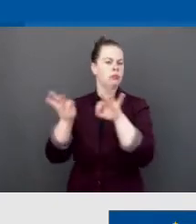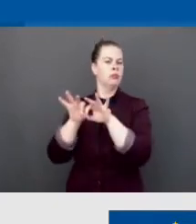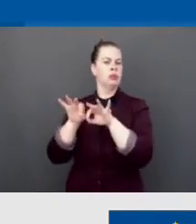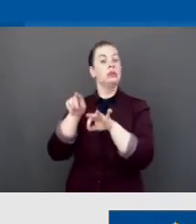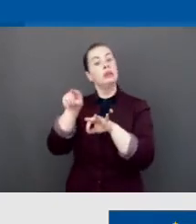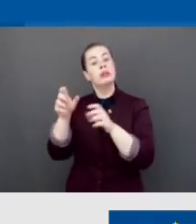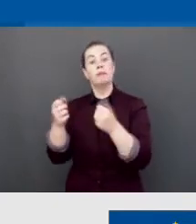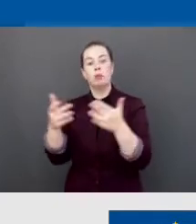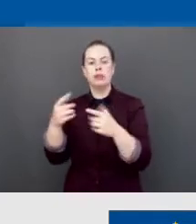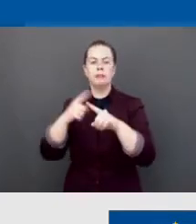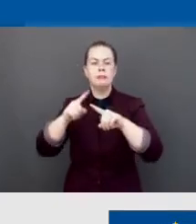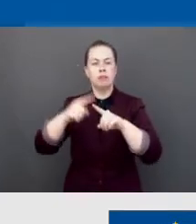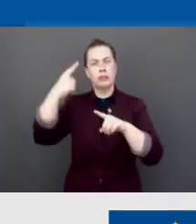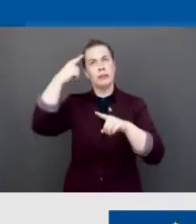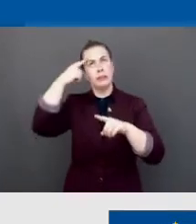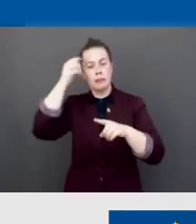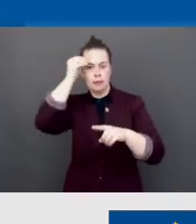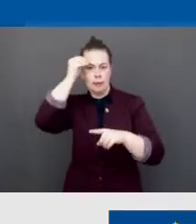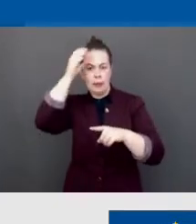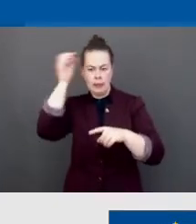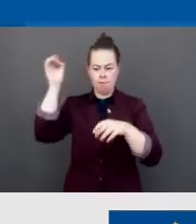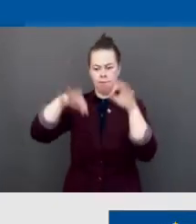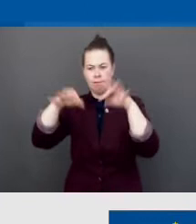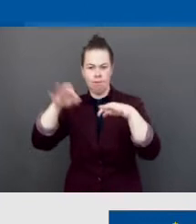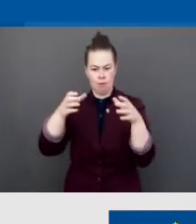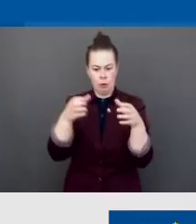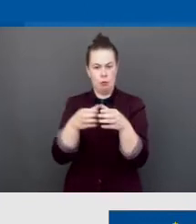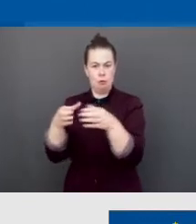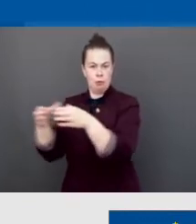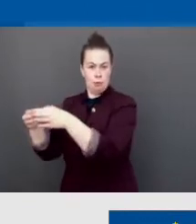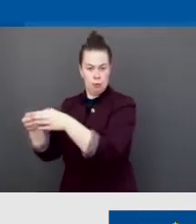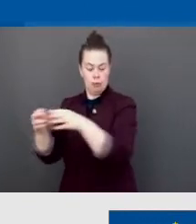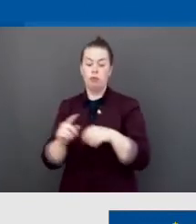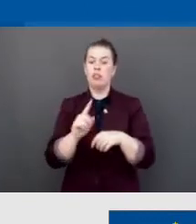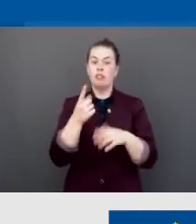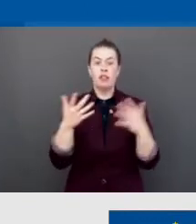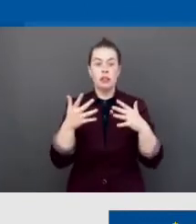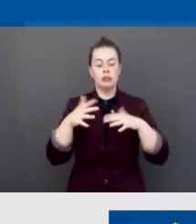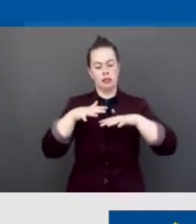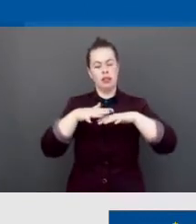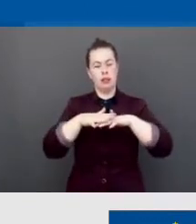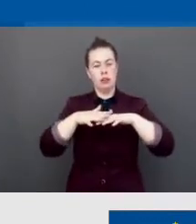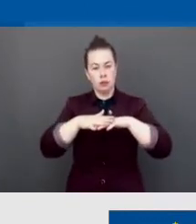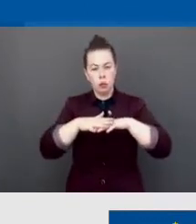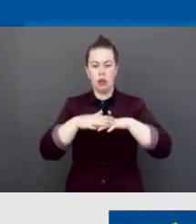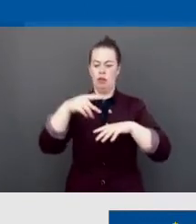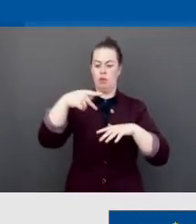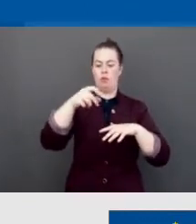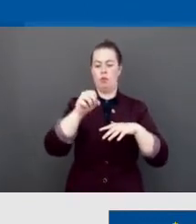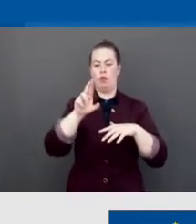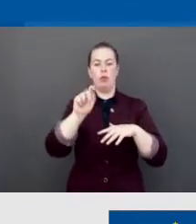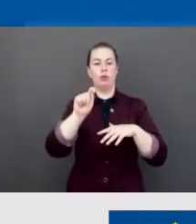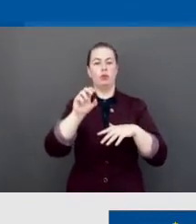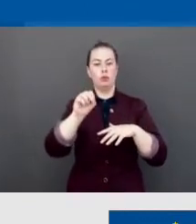innovation, especially promoted by some organic units. The first one is Porto for Aging, which is